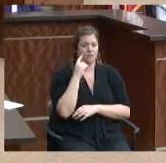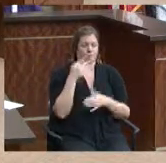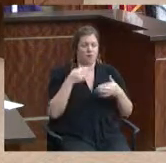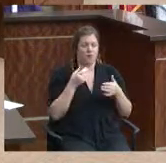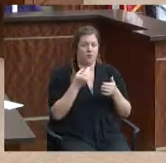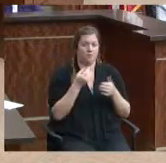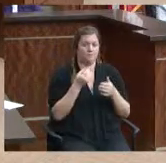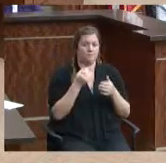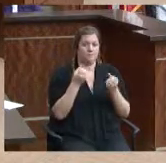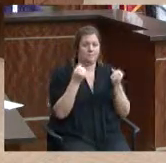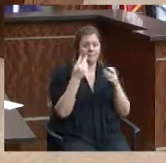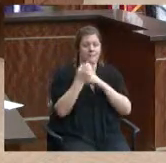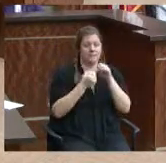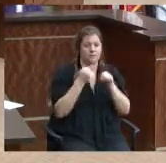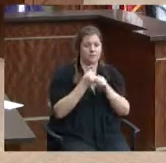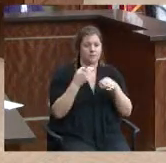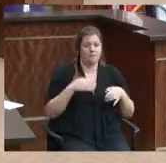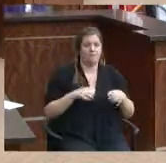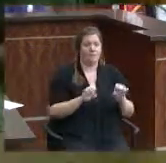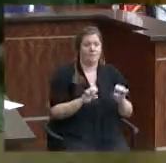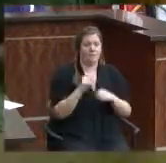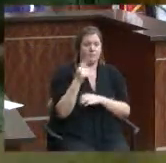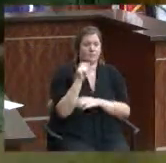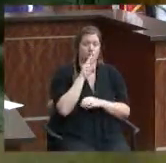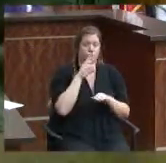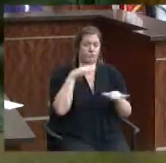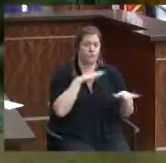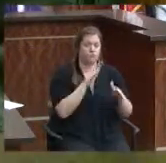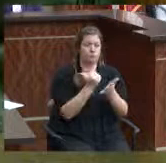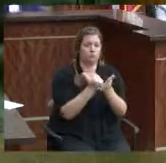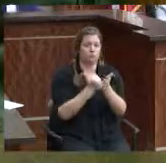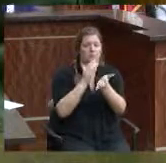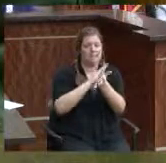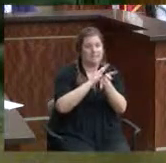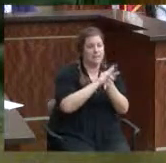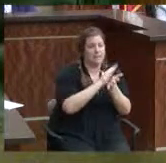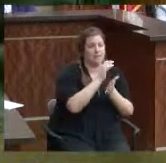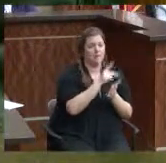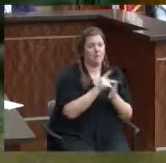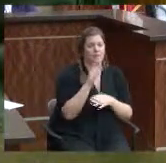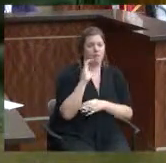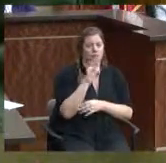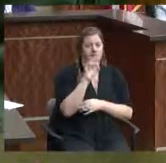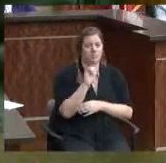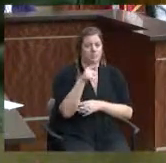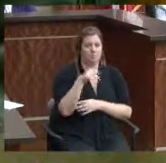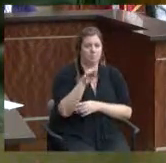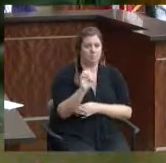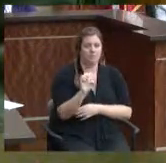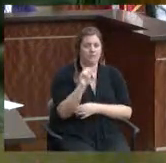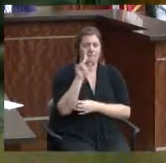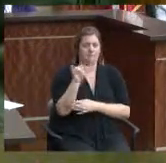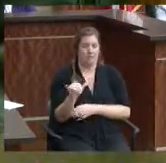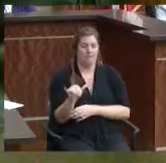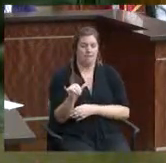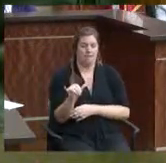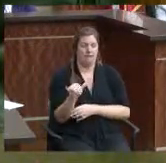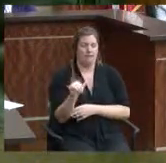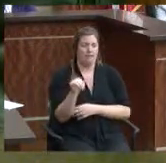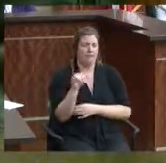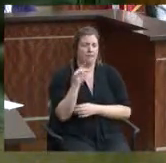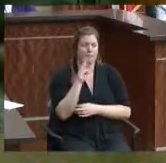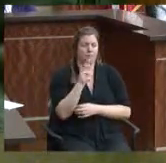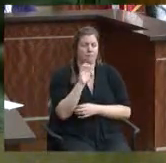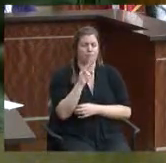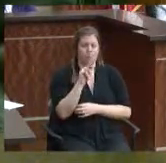effort on the Patuxent River Commission to clean up the Patuxent River and the Chesapeake Bay. Bernie has